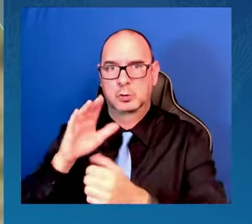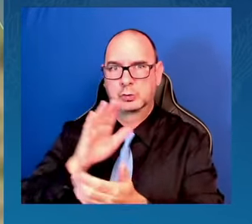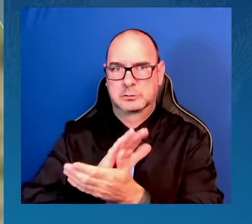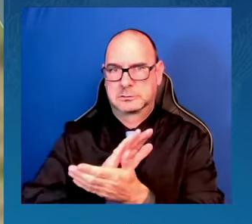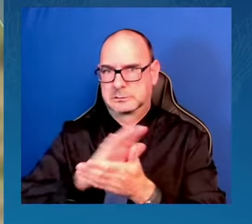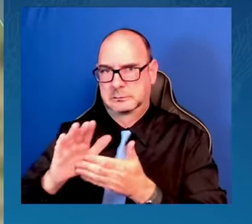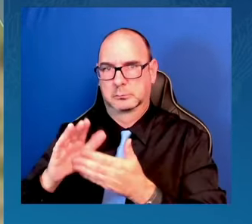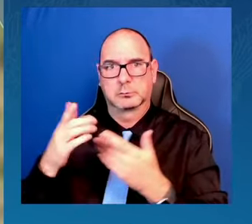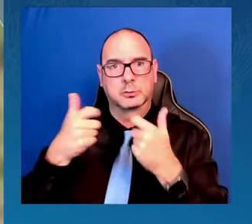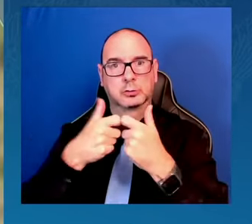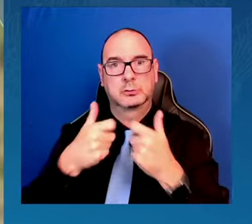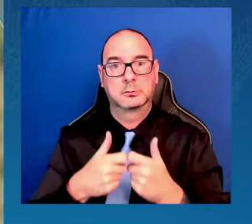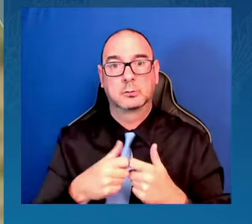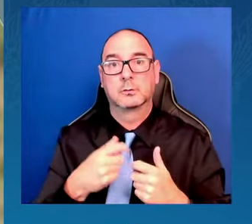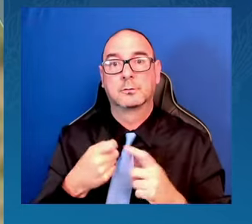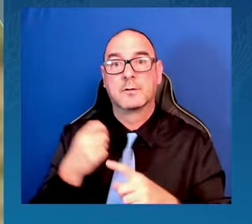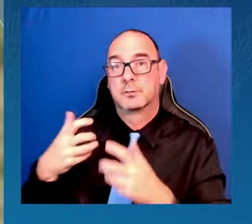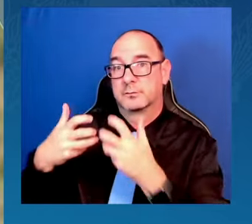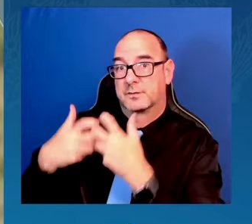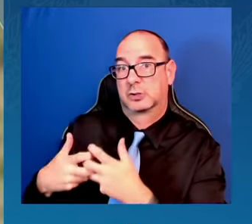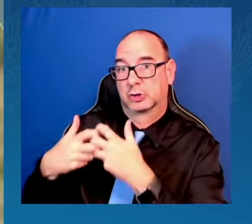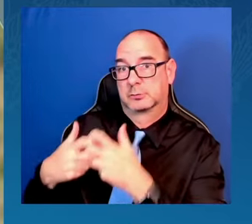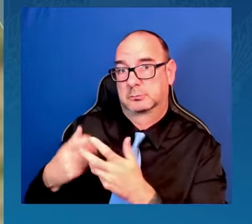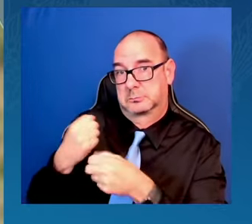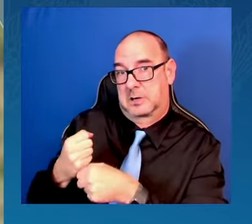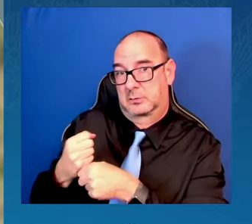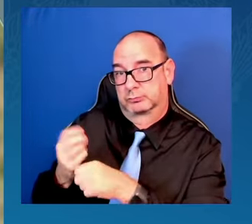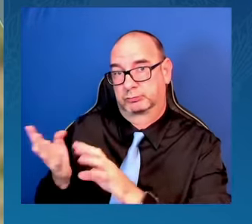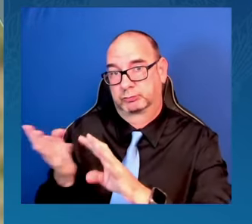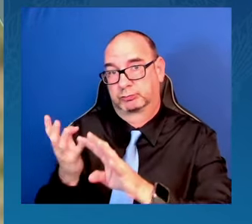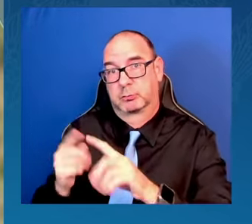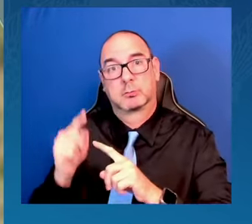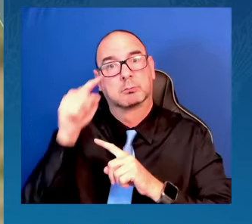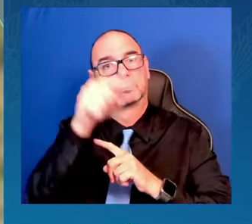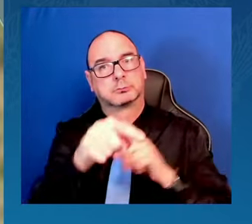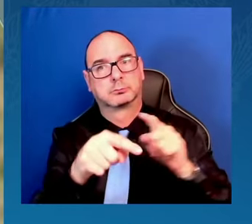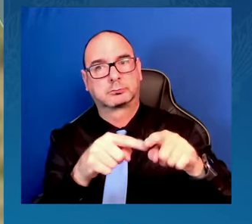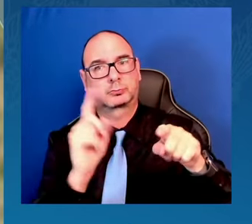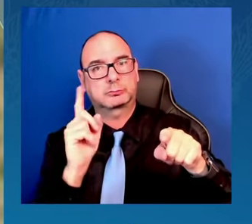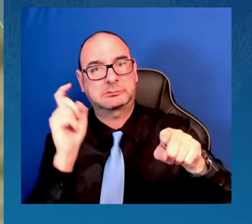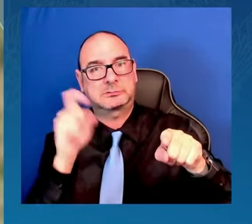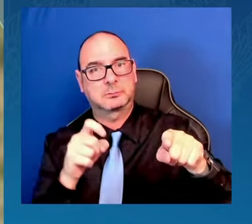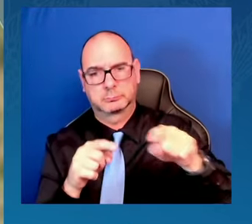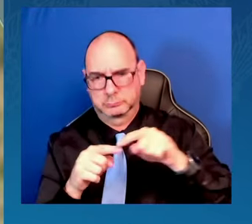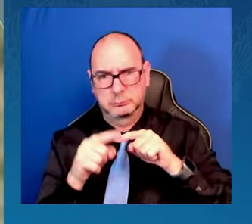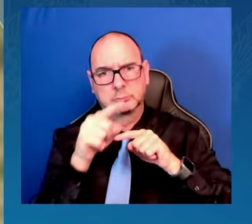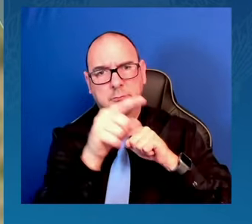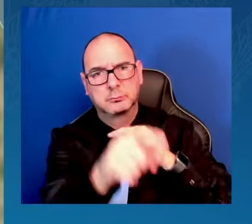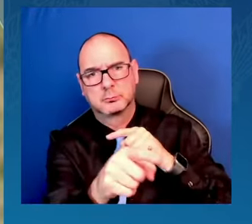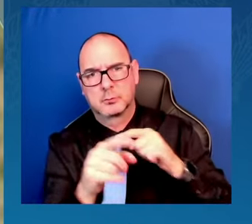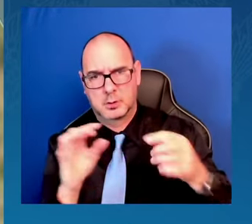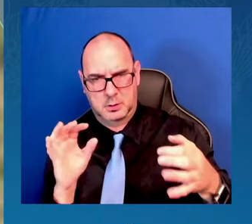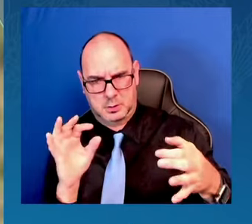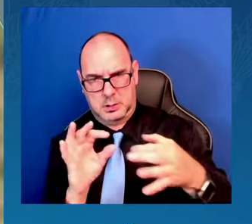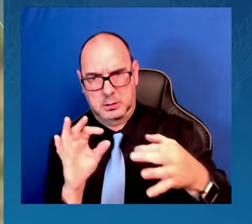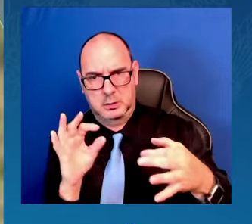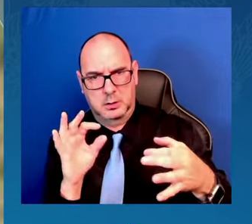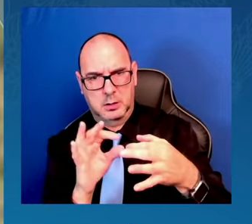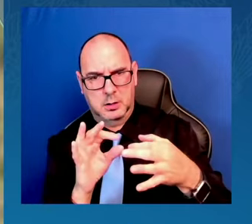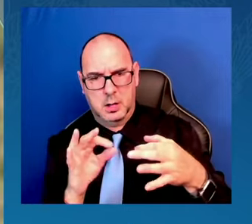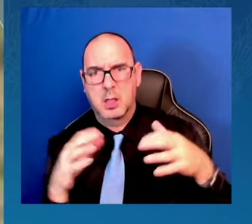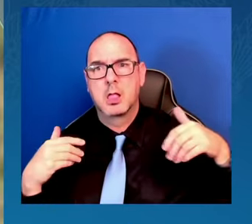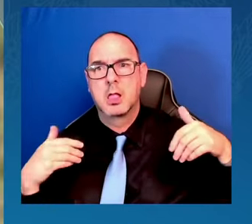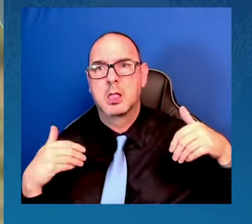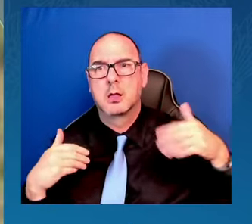to where it is most needed has not yet been built. And so, to